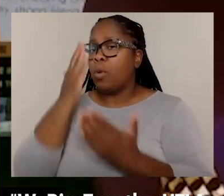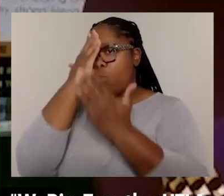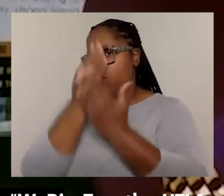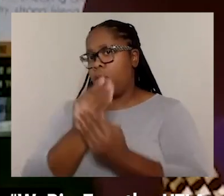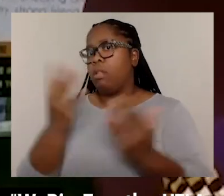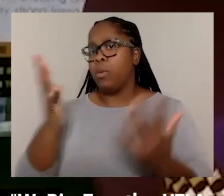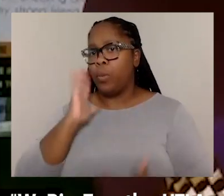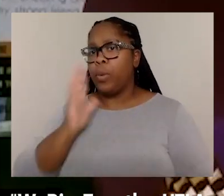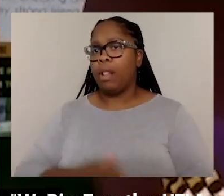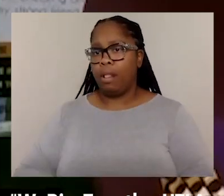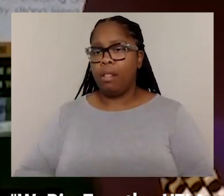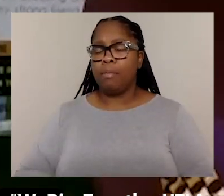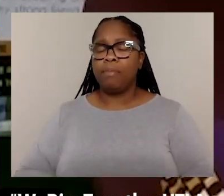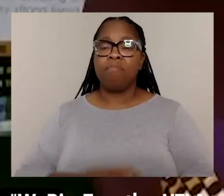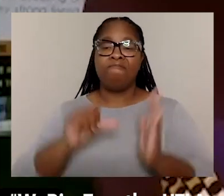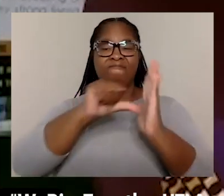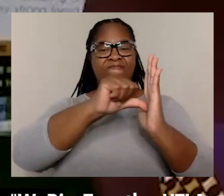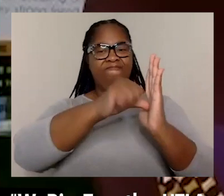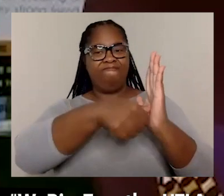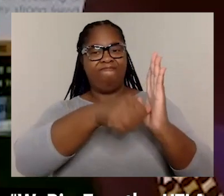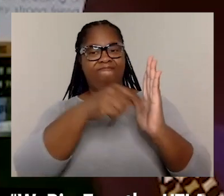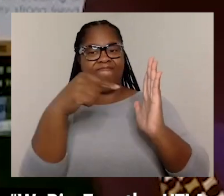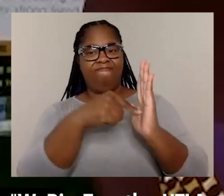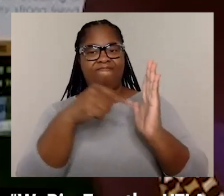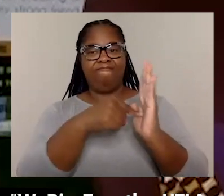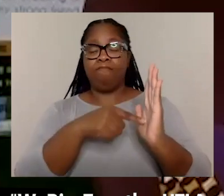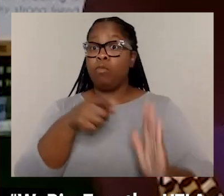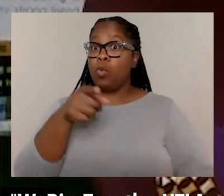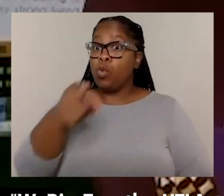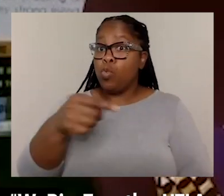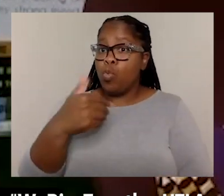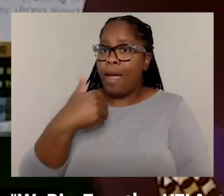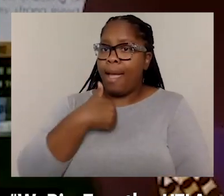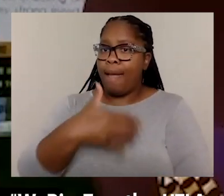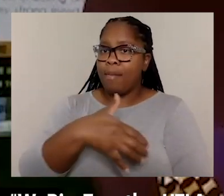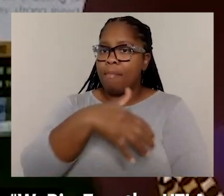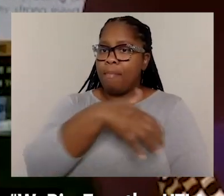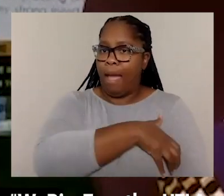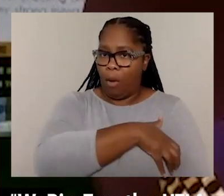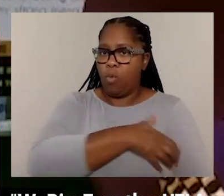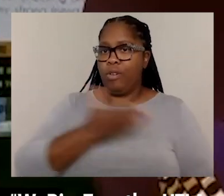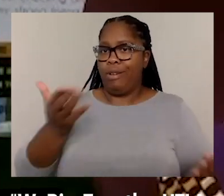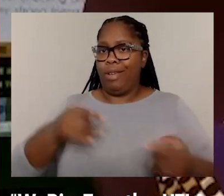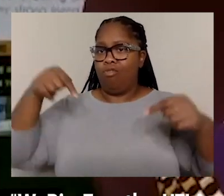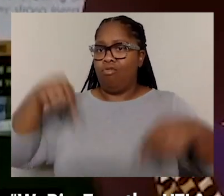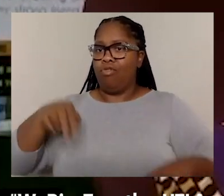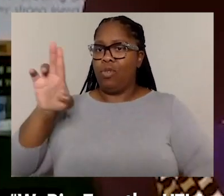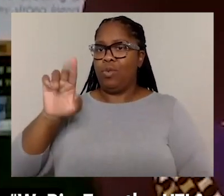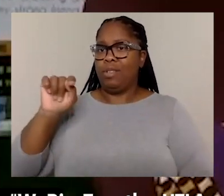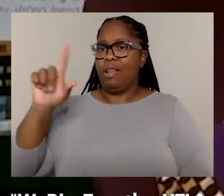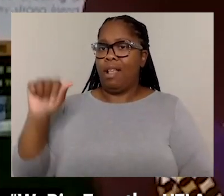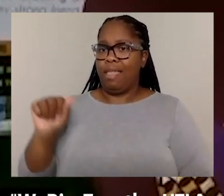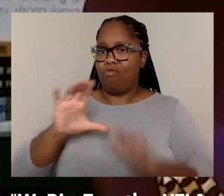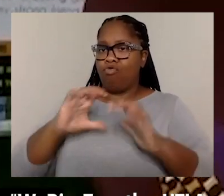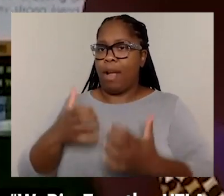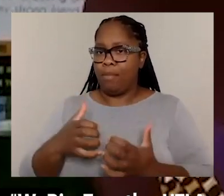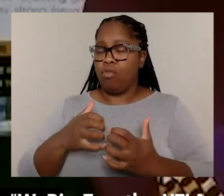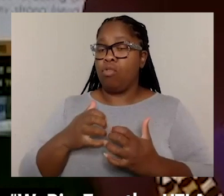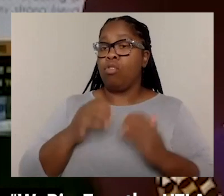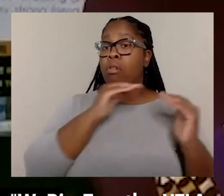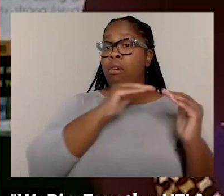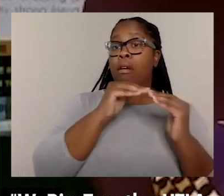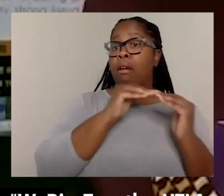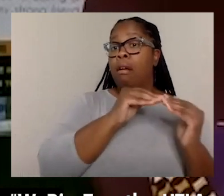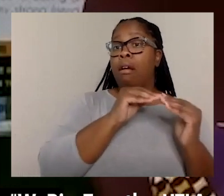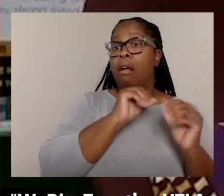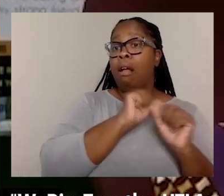I want to stress how much power you have in your UTLA chapter as colleagues and classroom